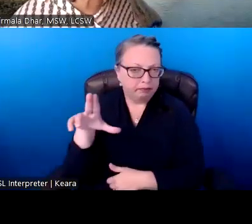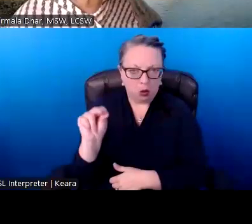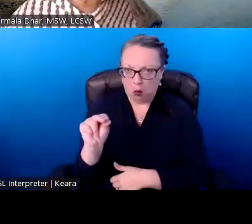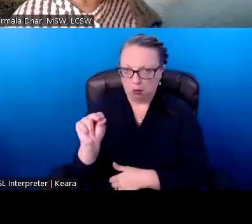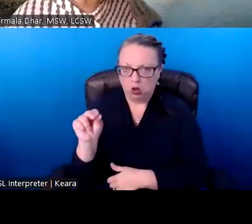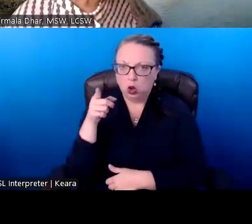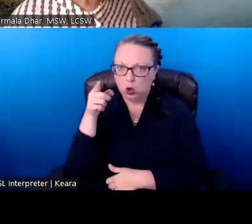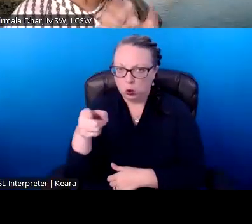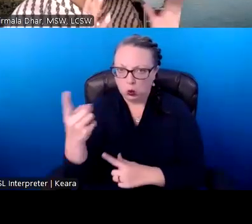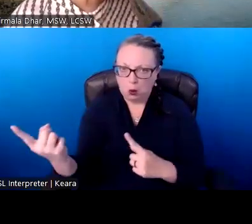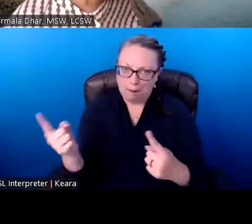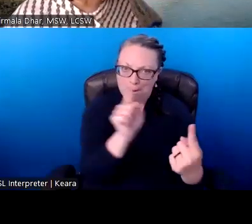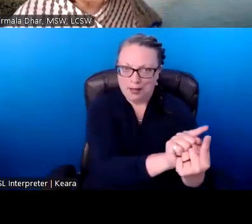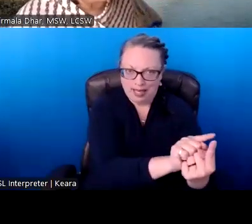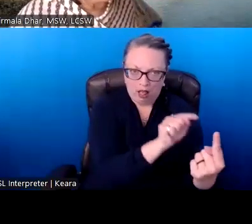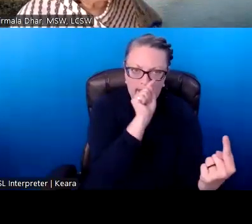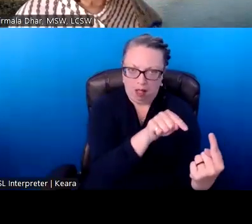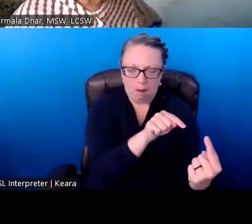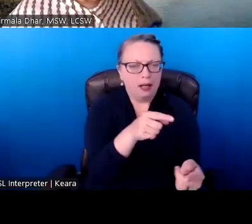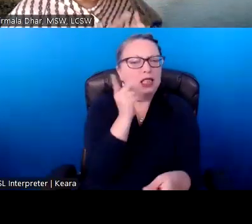Meet them where they are. Keep it simple.